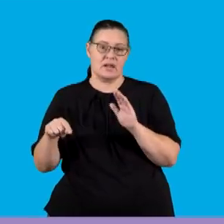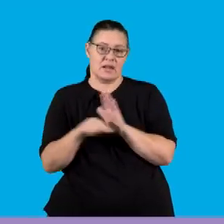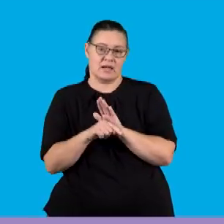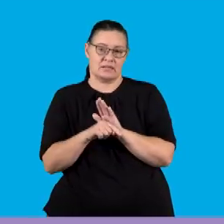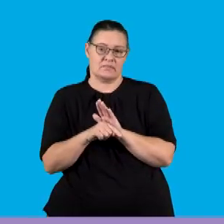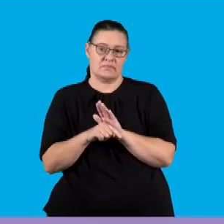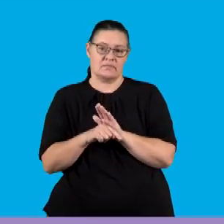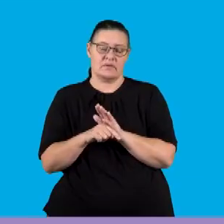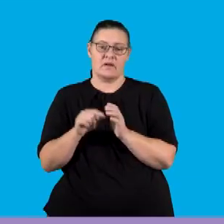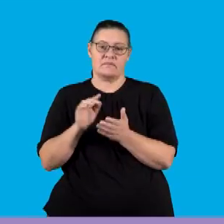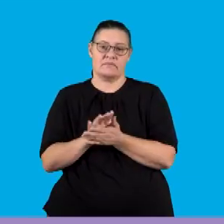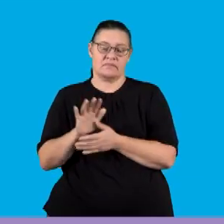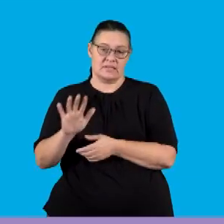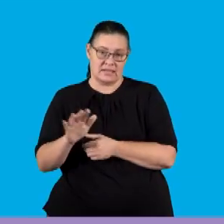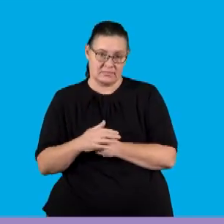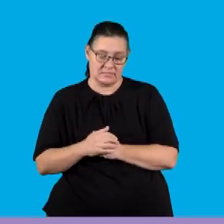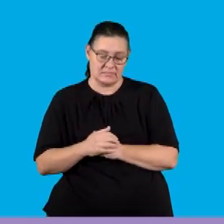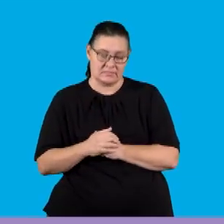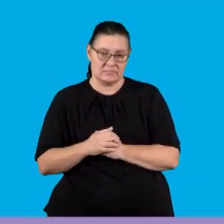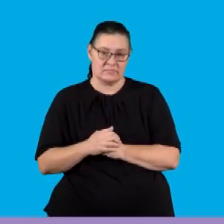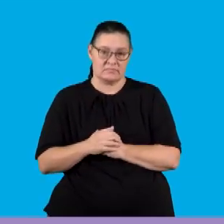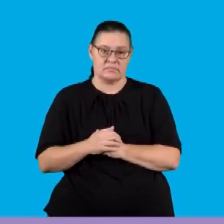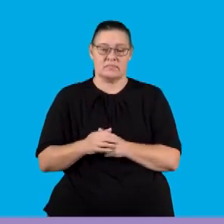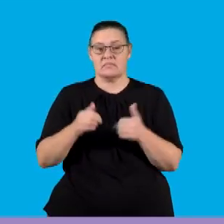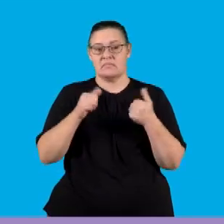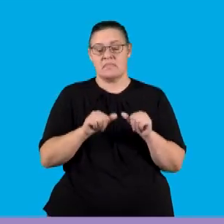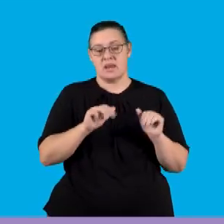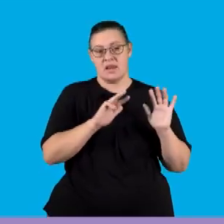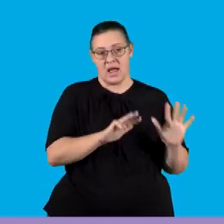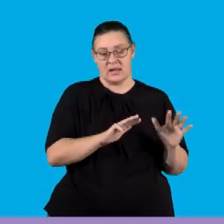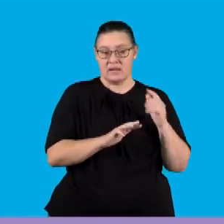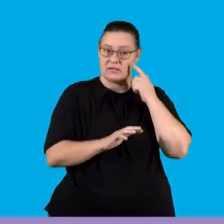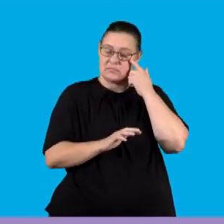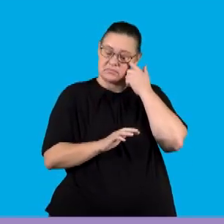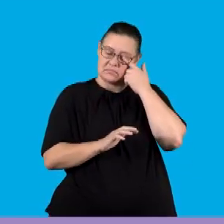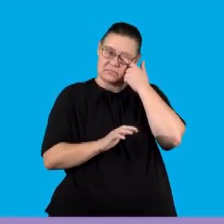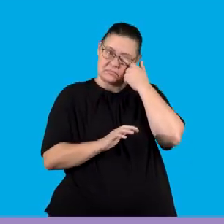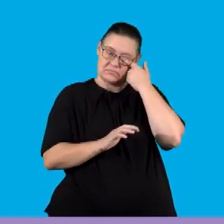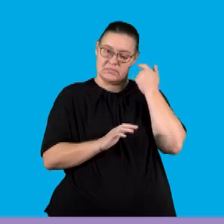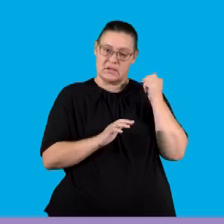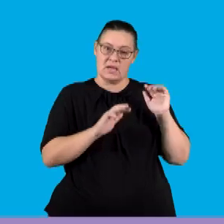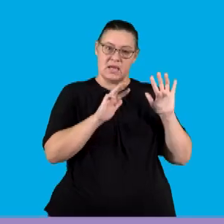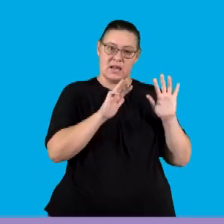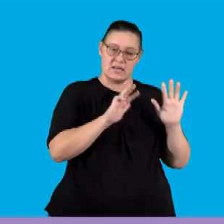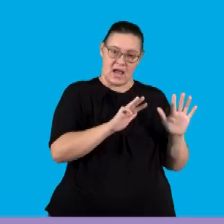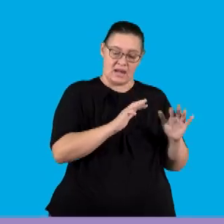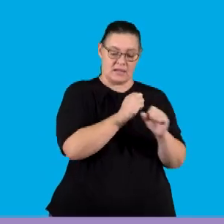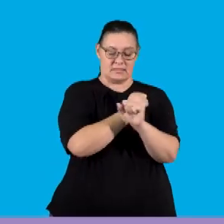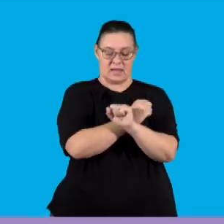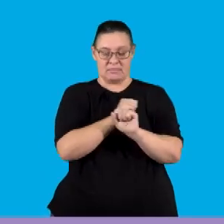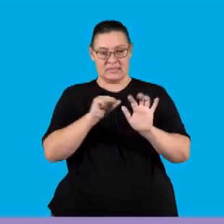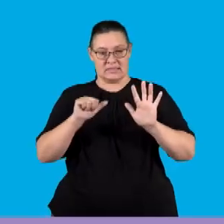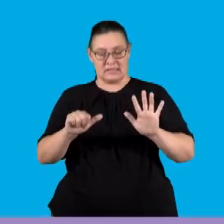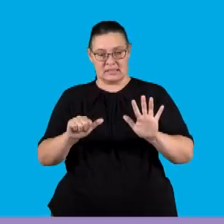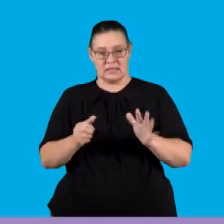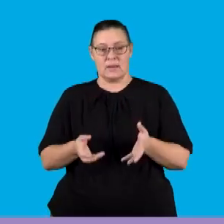a -15. What about our 9? Well, when we multiply 6 by 9, we